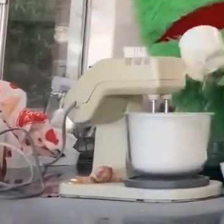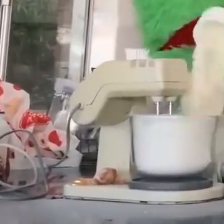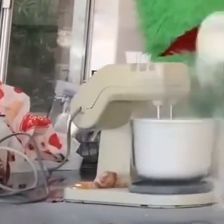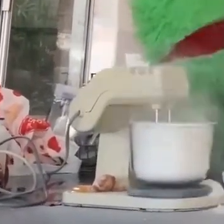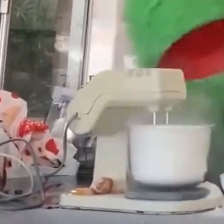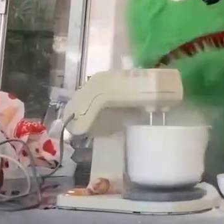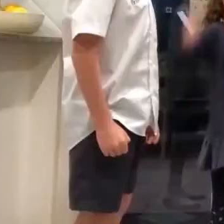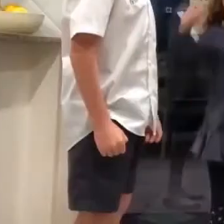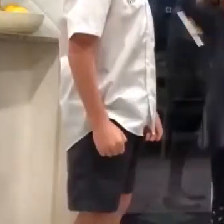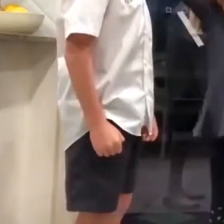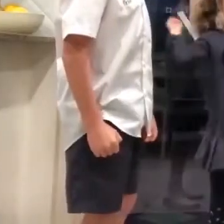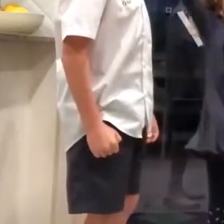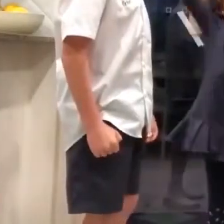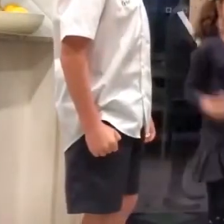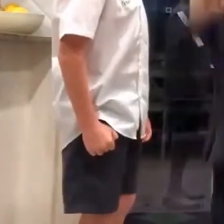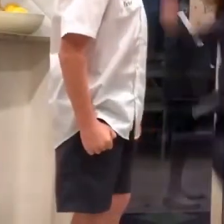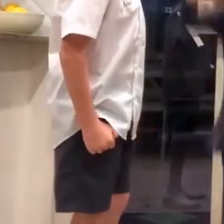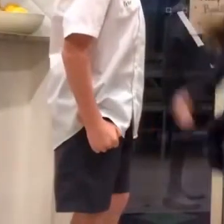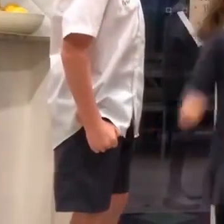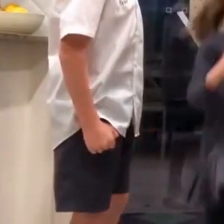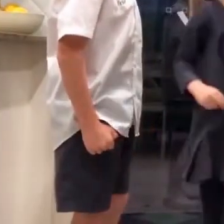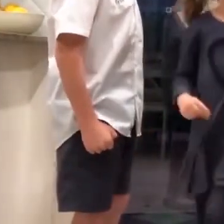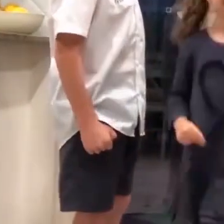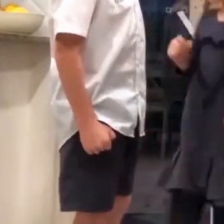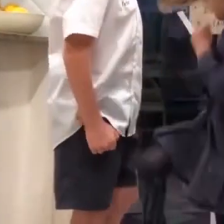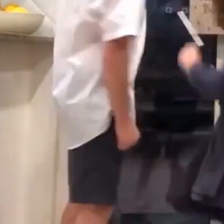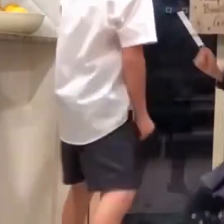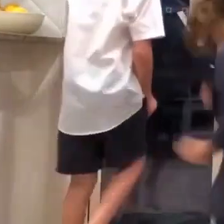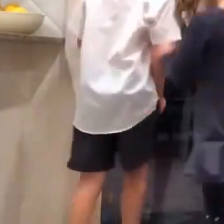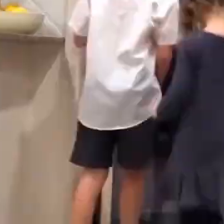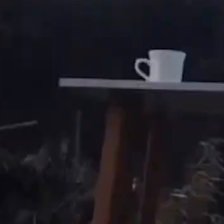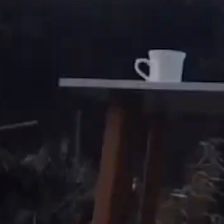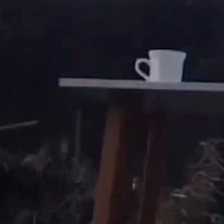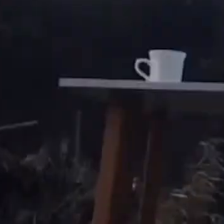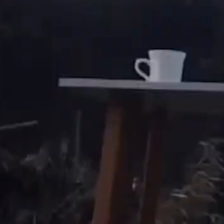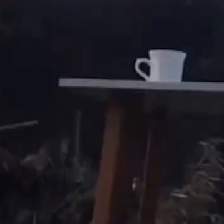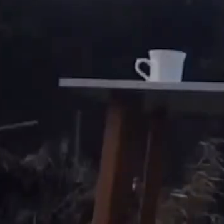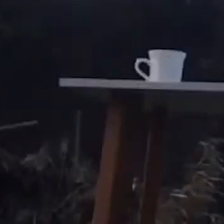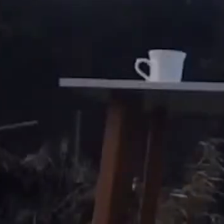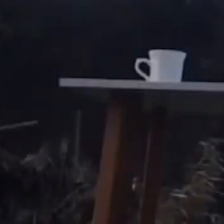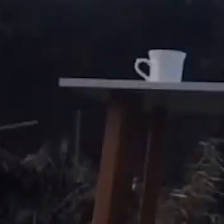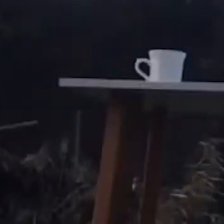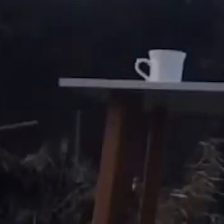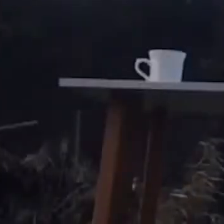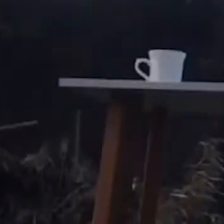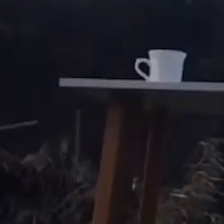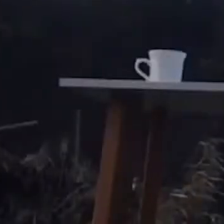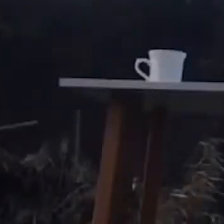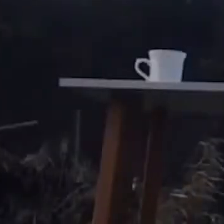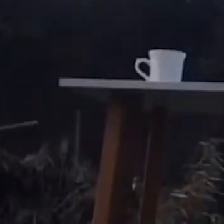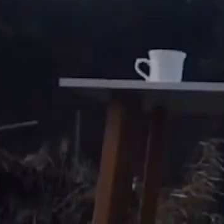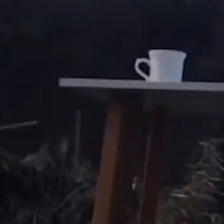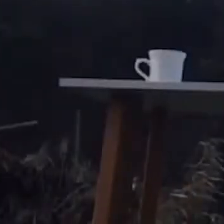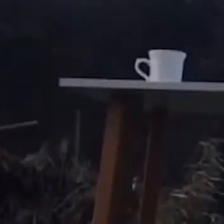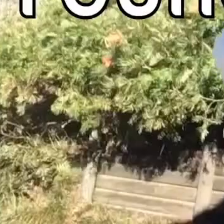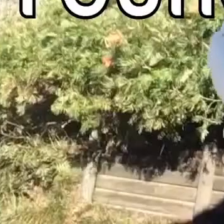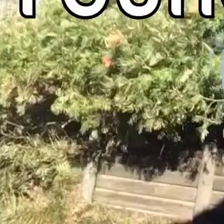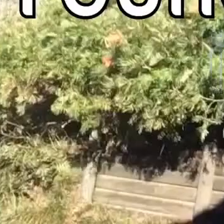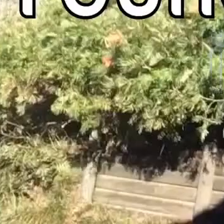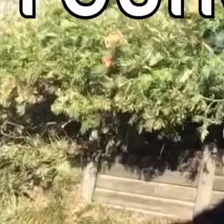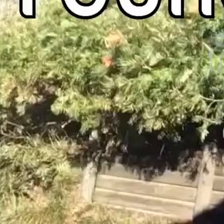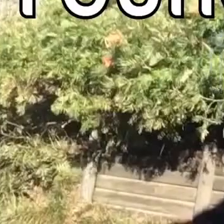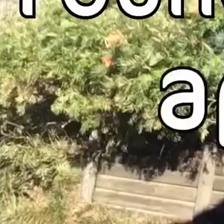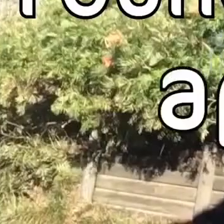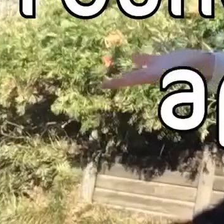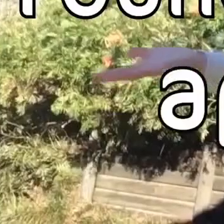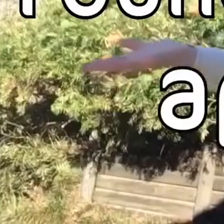the what? Philippians chapter 2, 8 and 9. Jesus, he's the King.